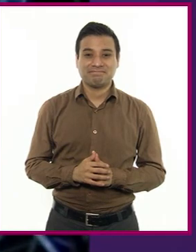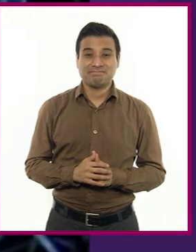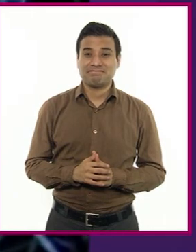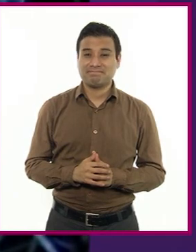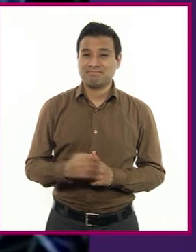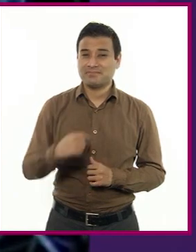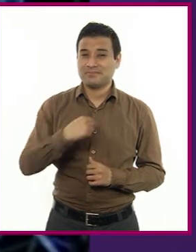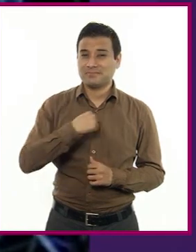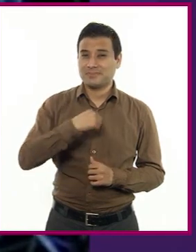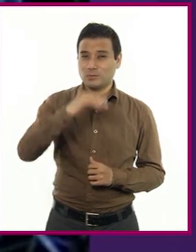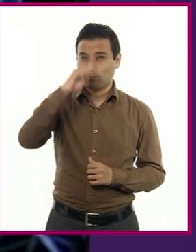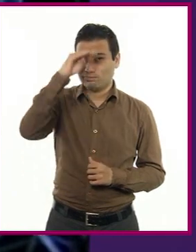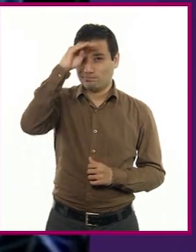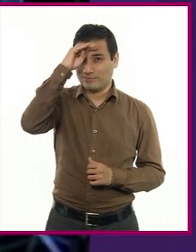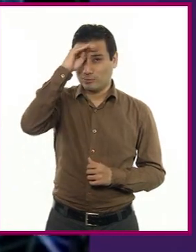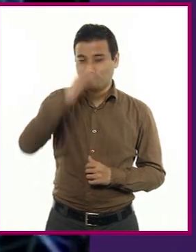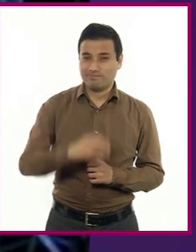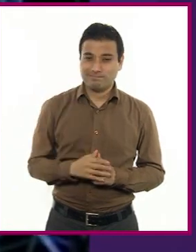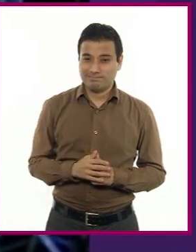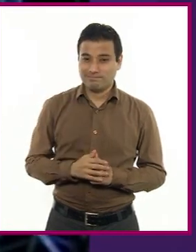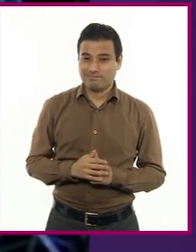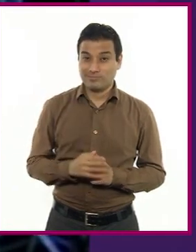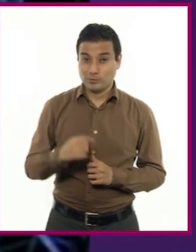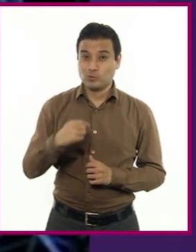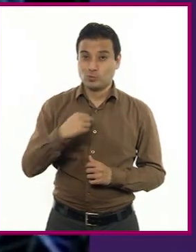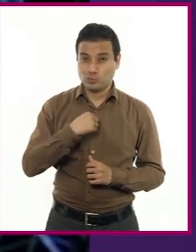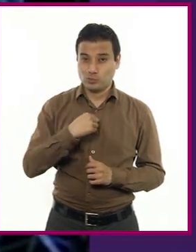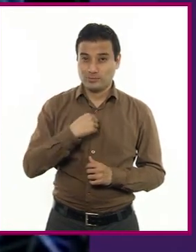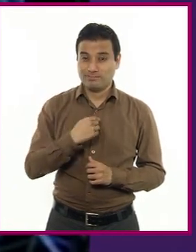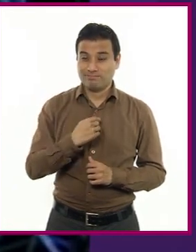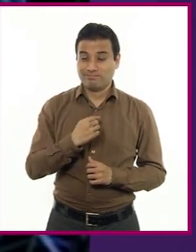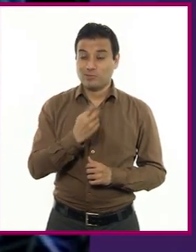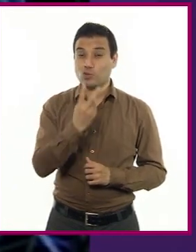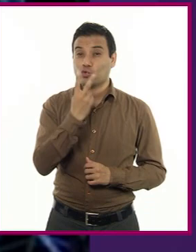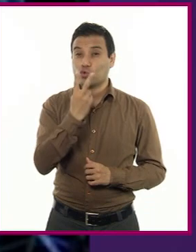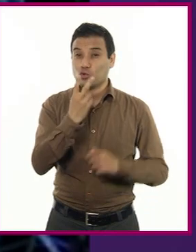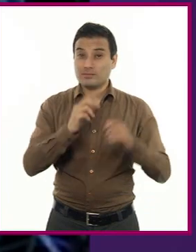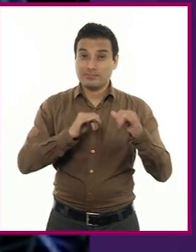think I should keep both parts of